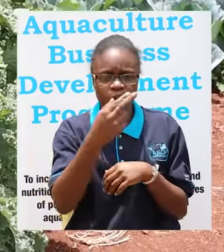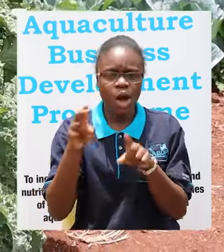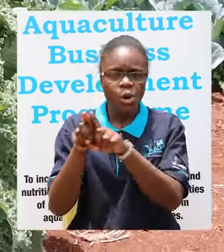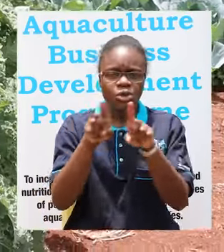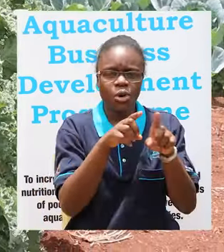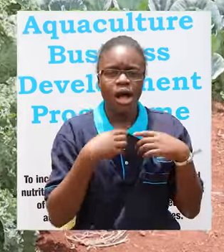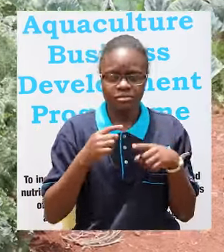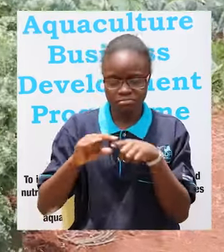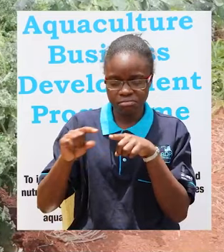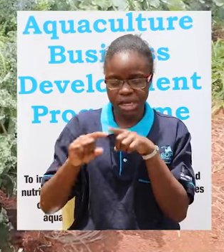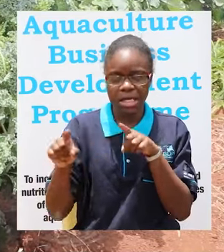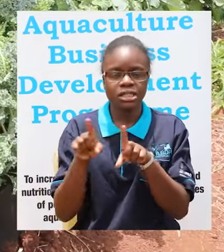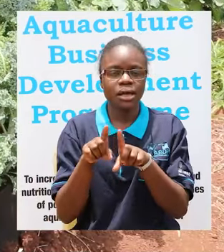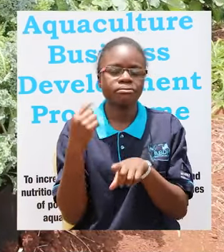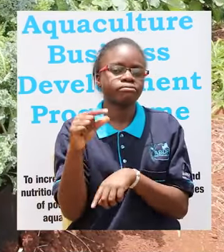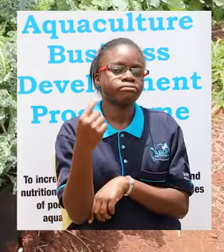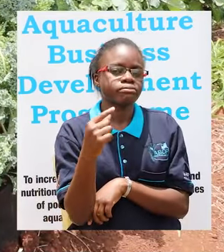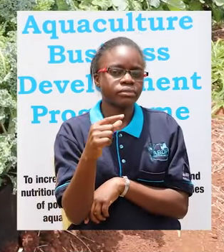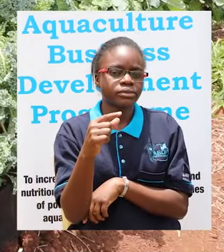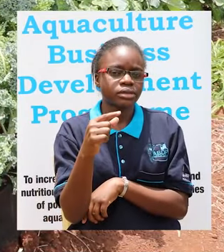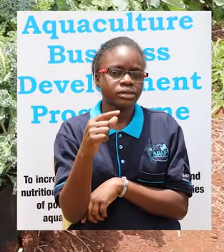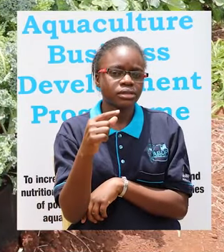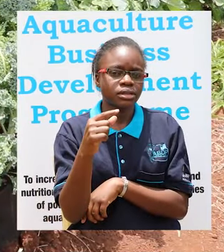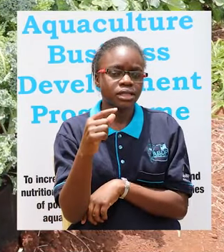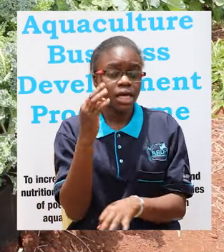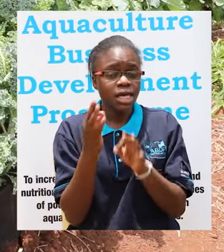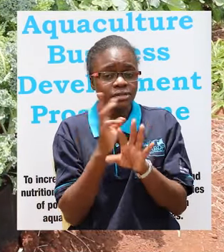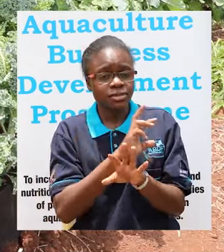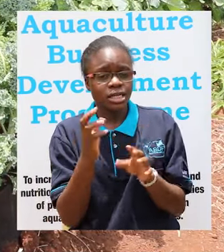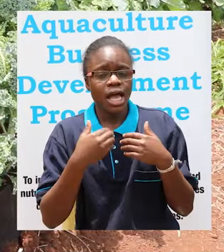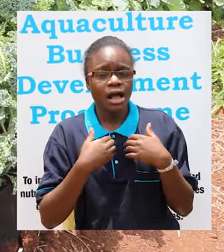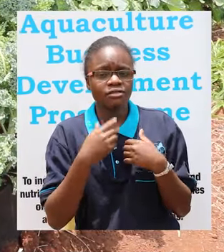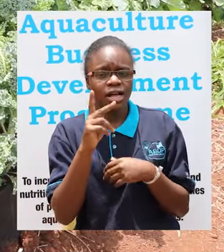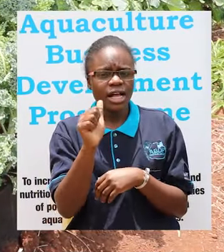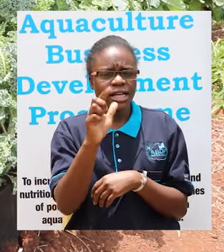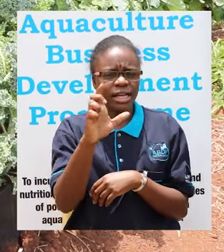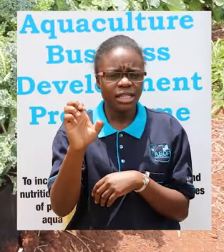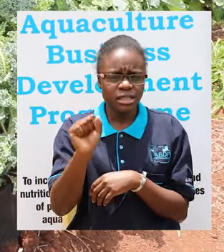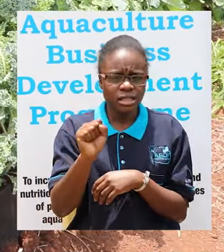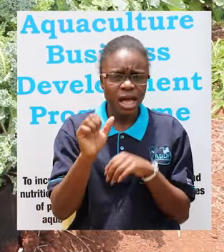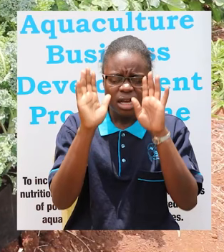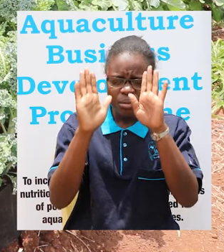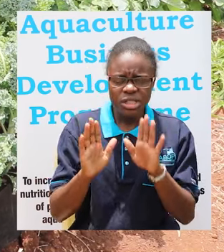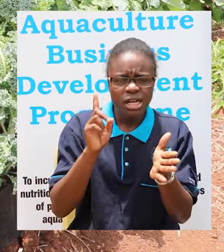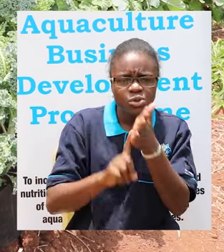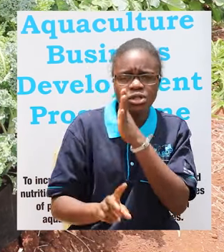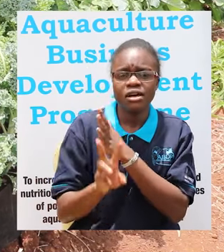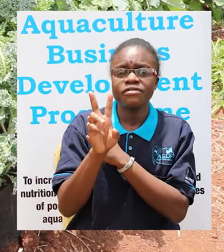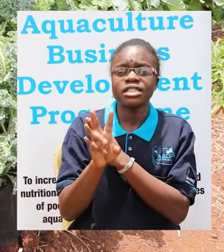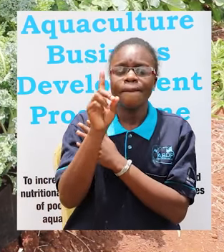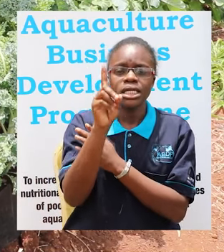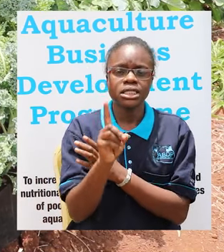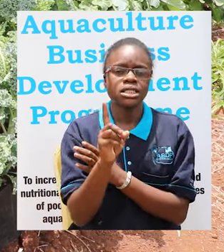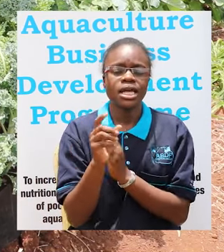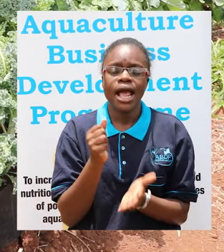have kales or sukuma wiki. The kales are very good in vitamin